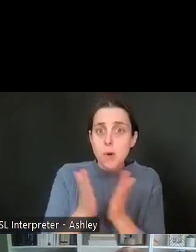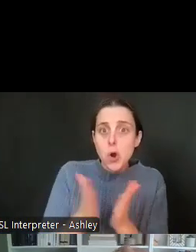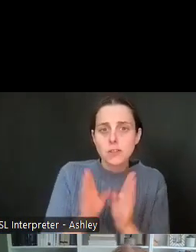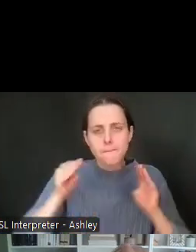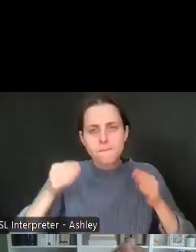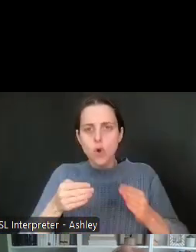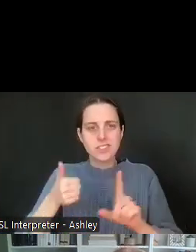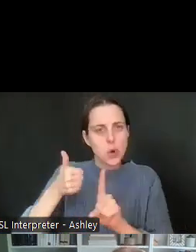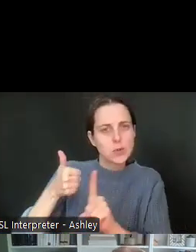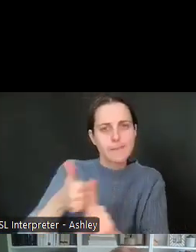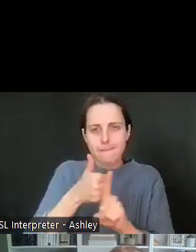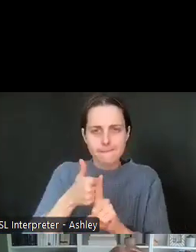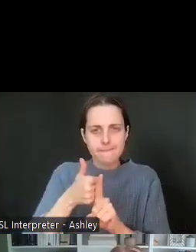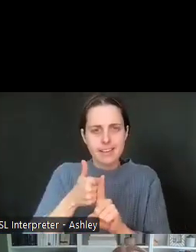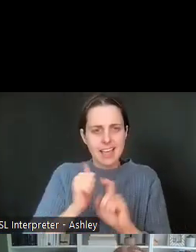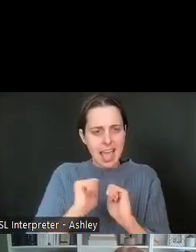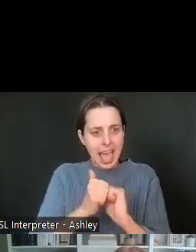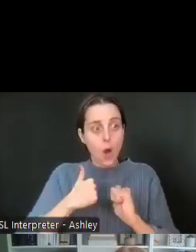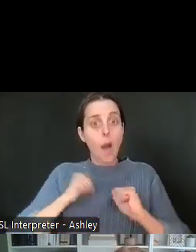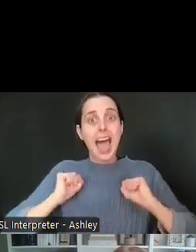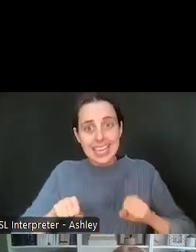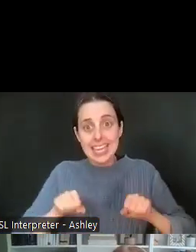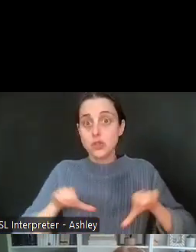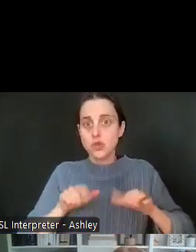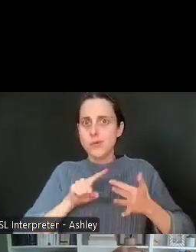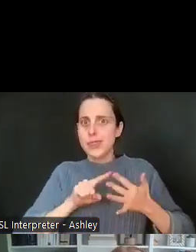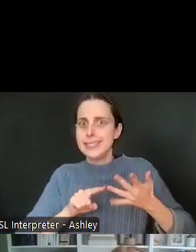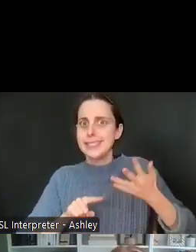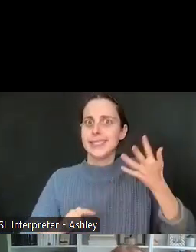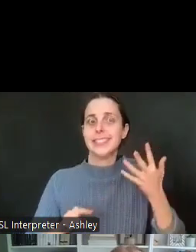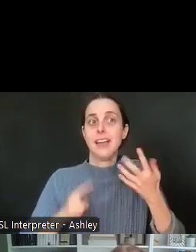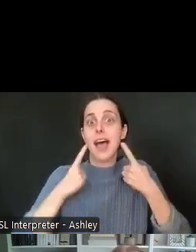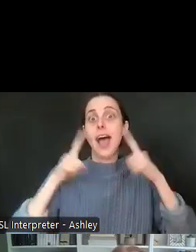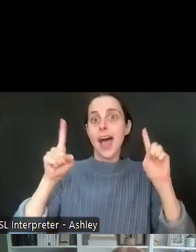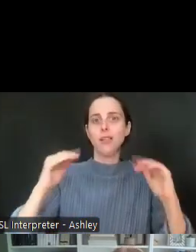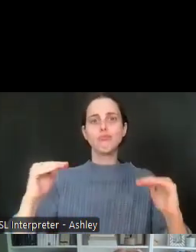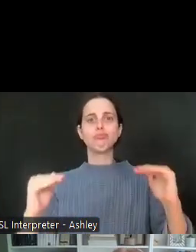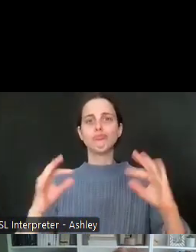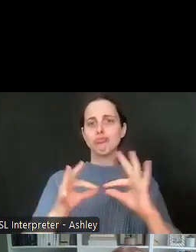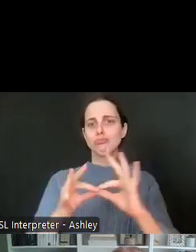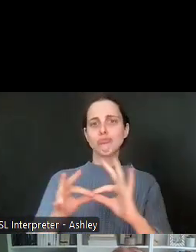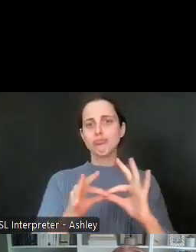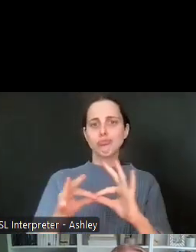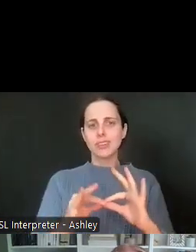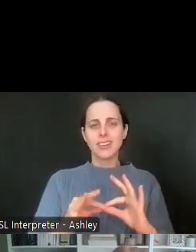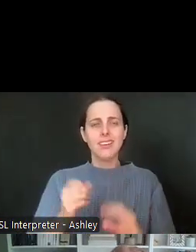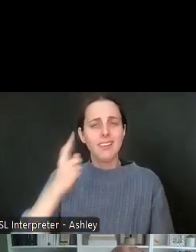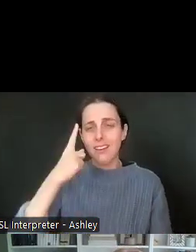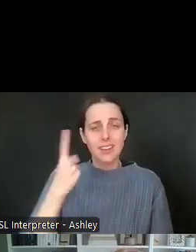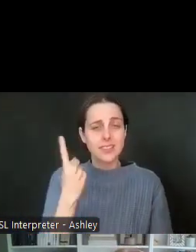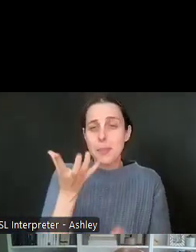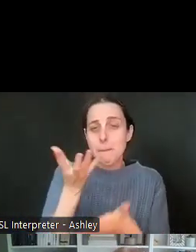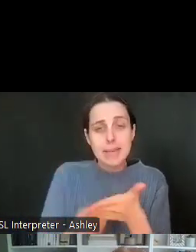work-life harmony for me. And what I think they're missing is that we all have a piece of helping